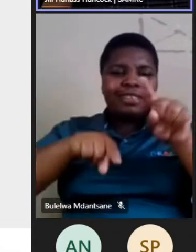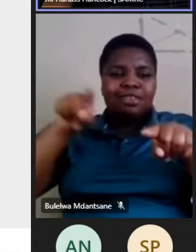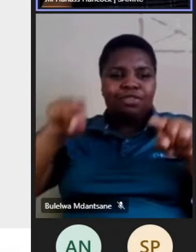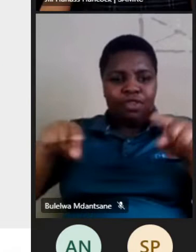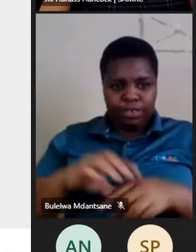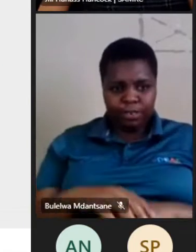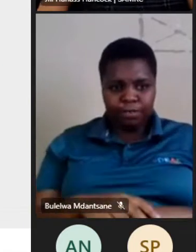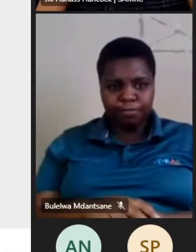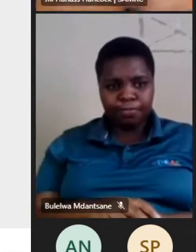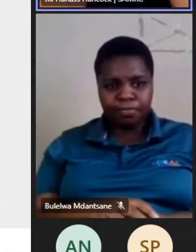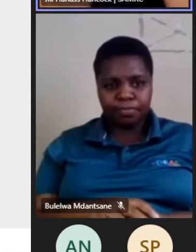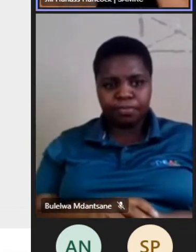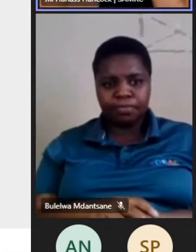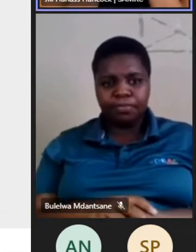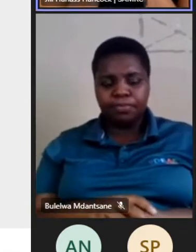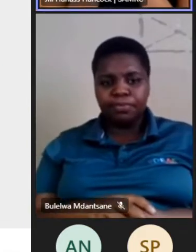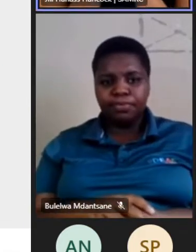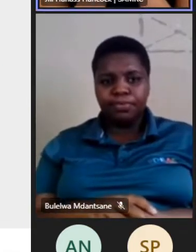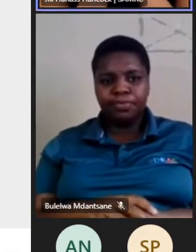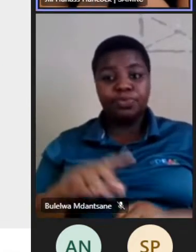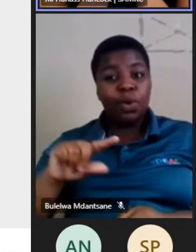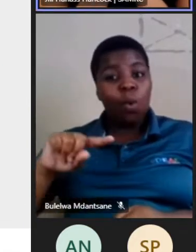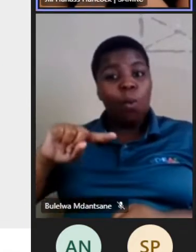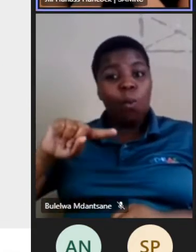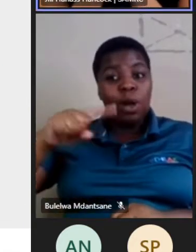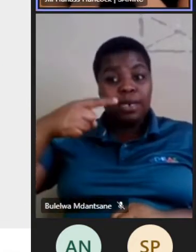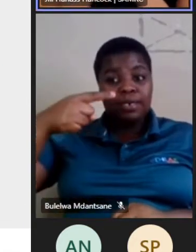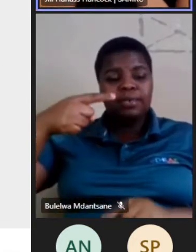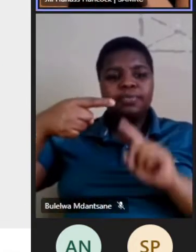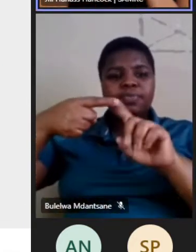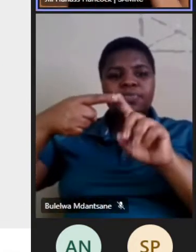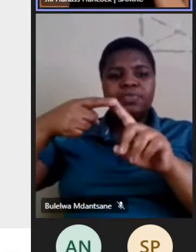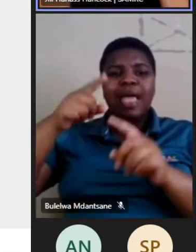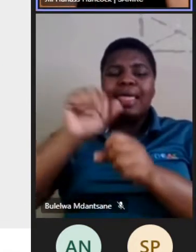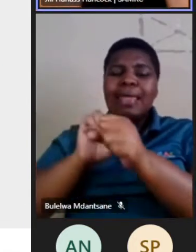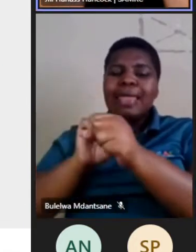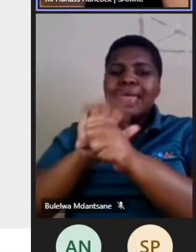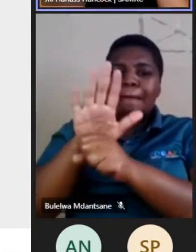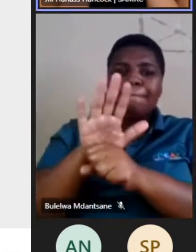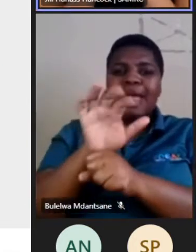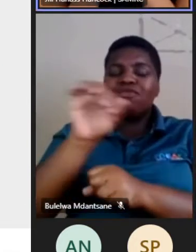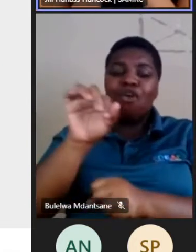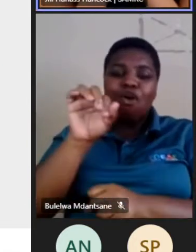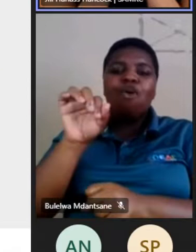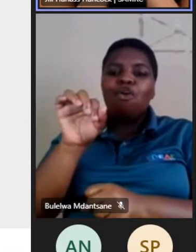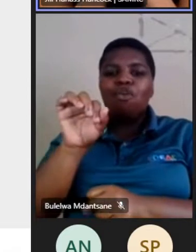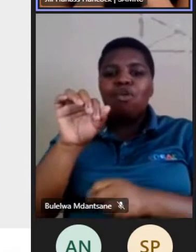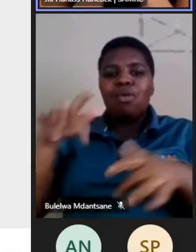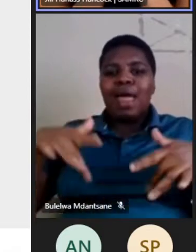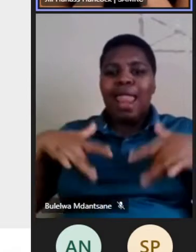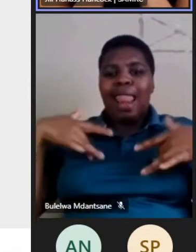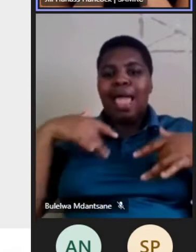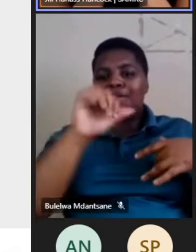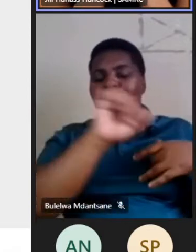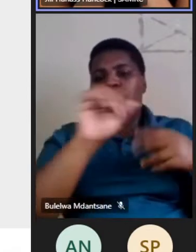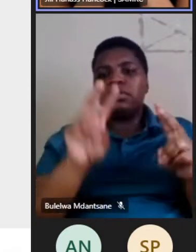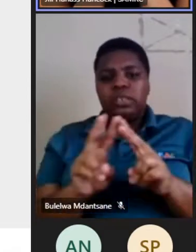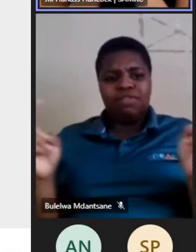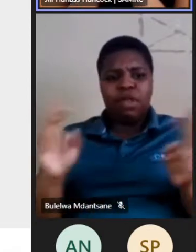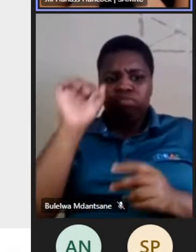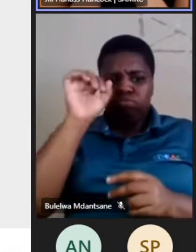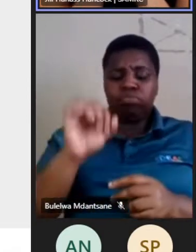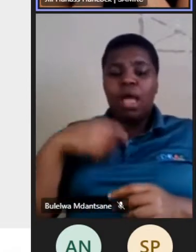So, first of all, the impact on the stage of life of these young women was quite significant. And I just